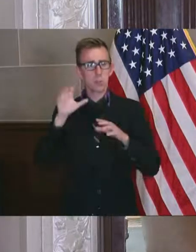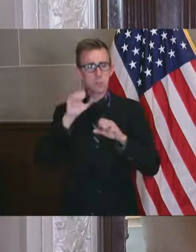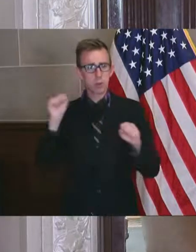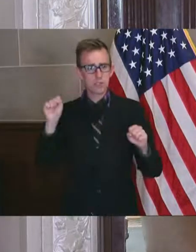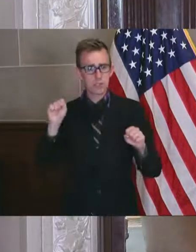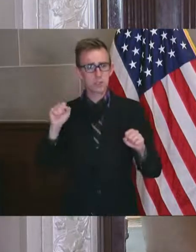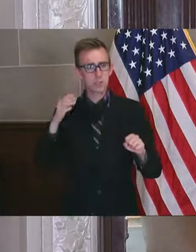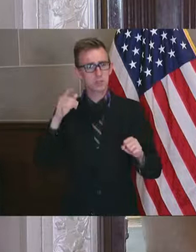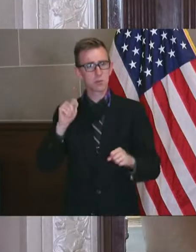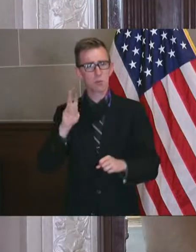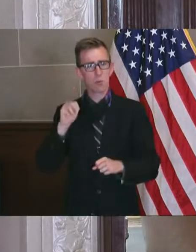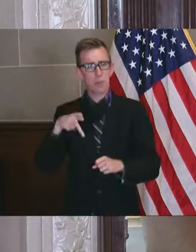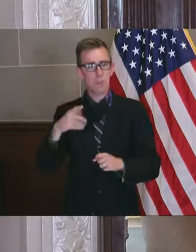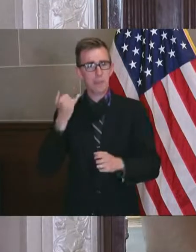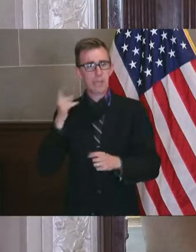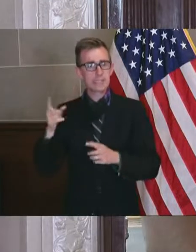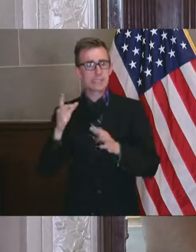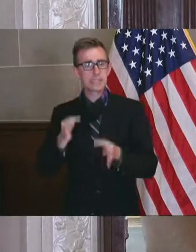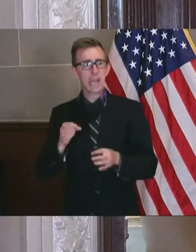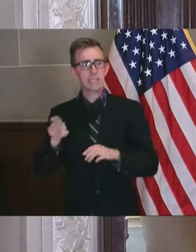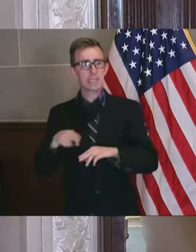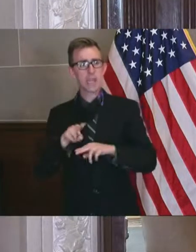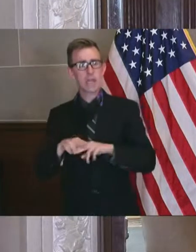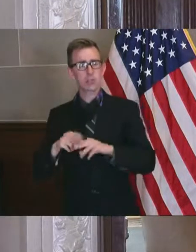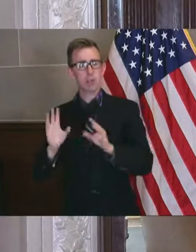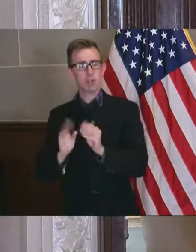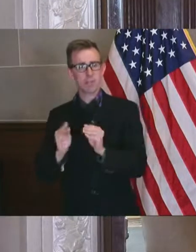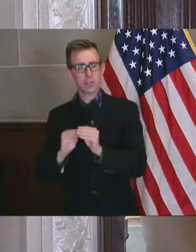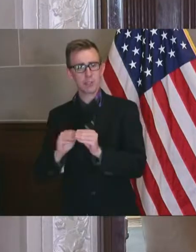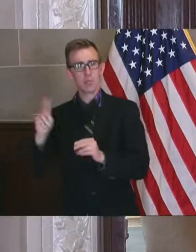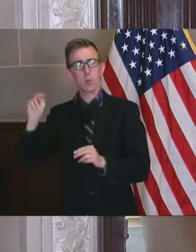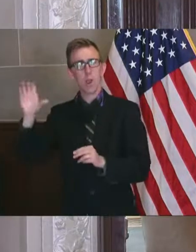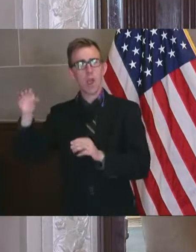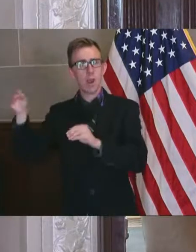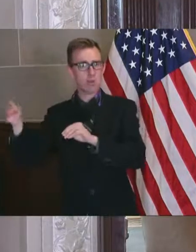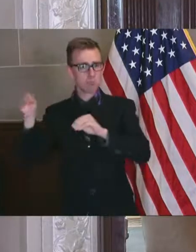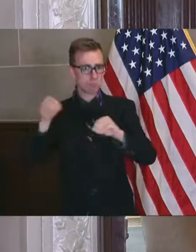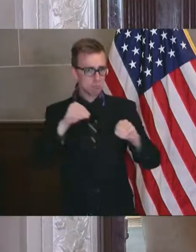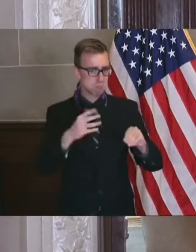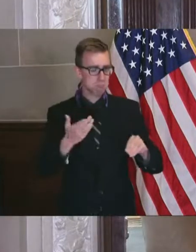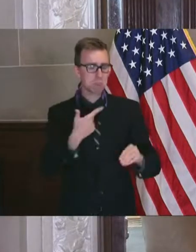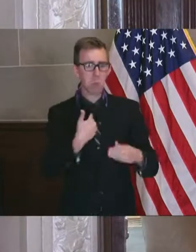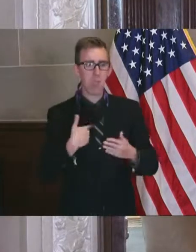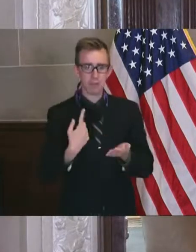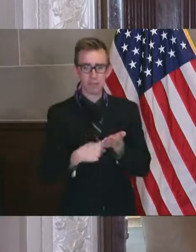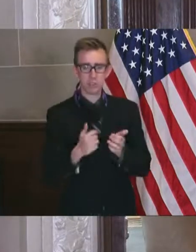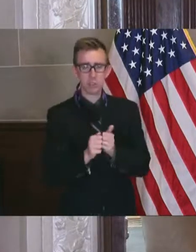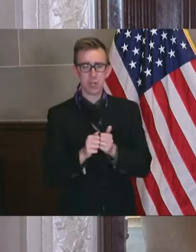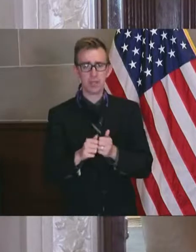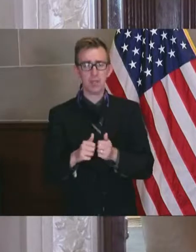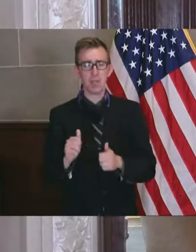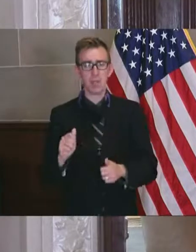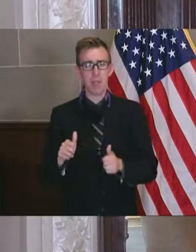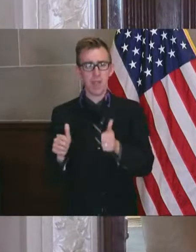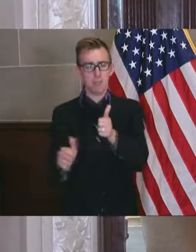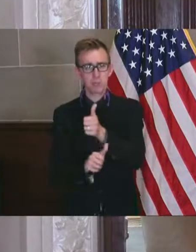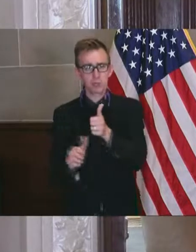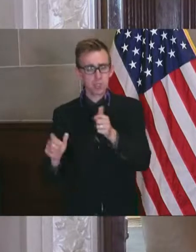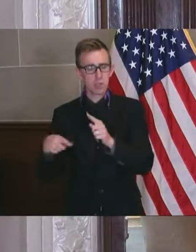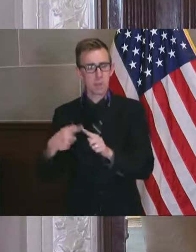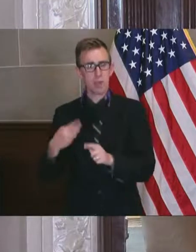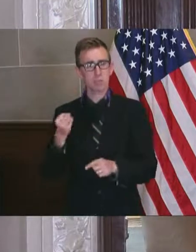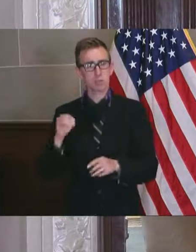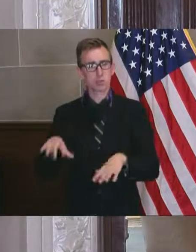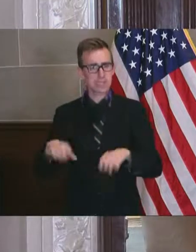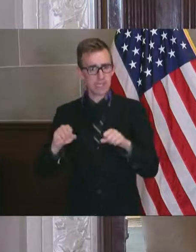he decides to move the Republican National Convention from North Carolina. Have you had any discussions with the administration about Missouri possibly taking that